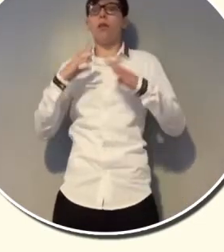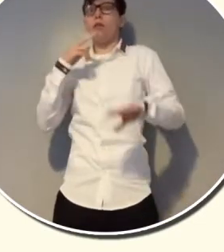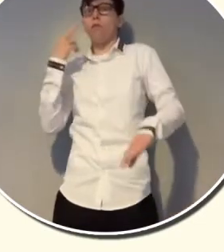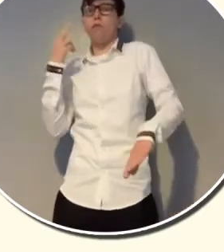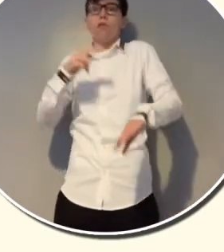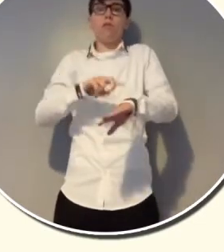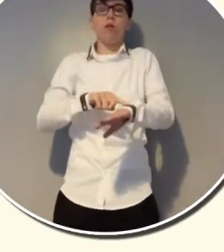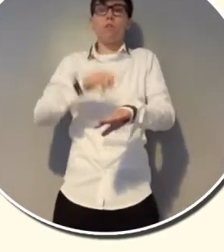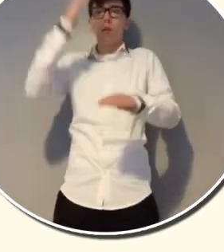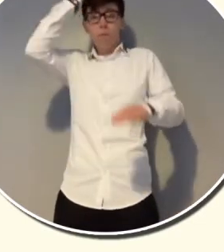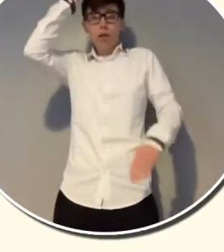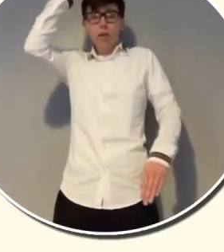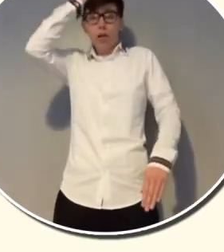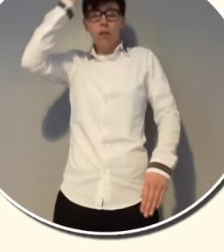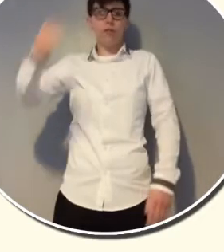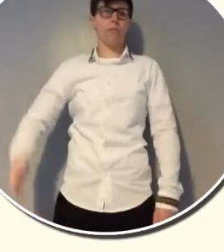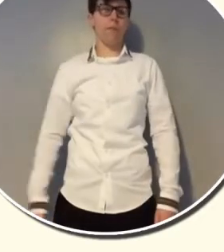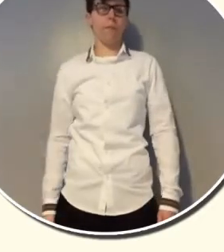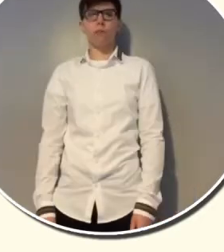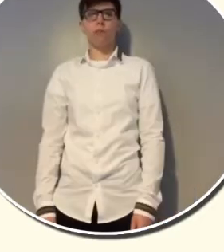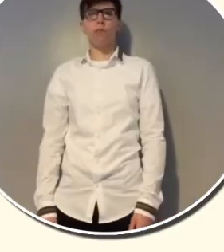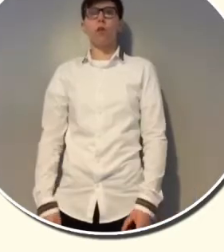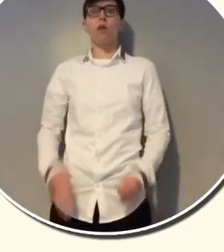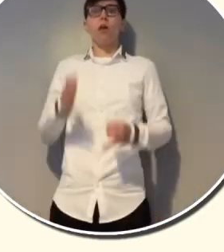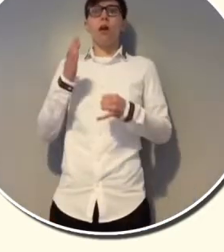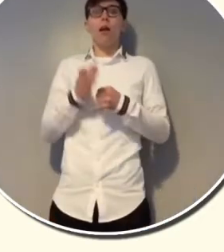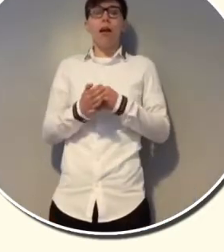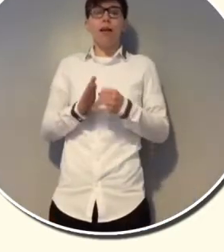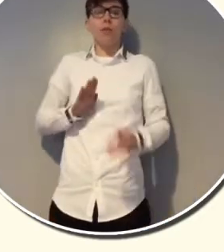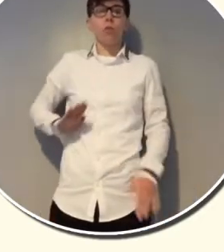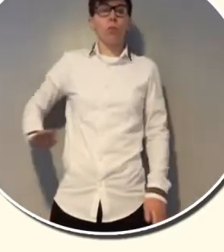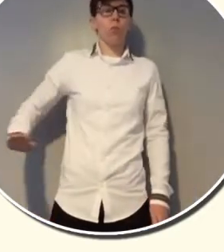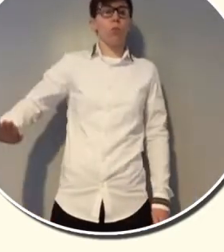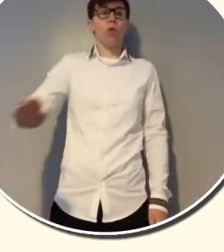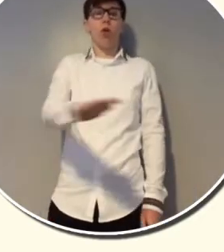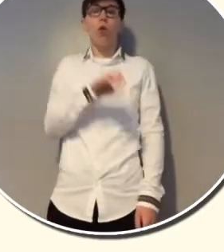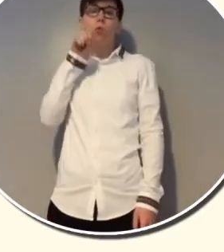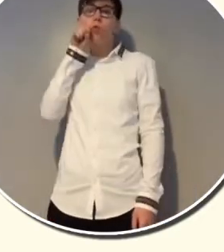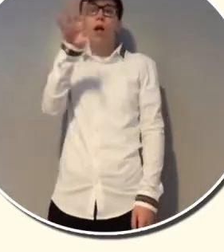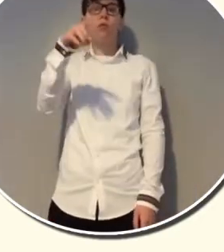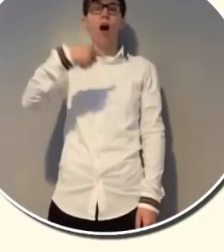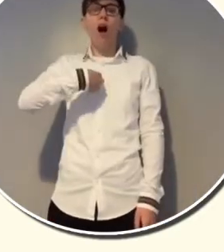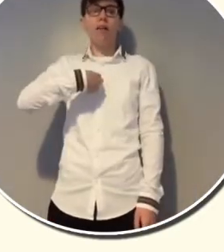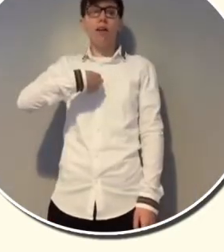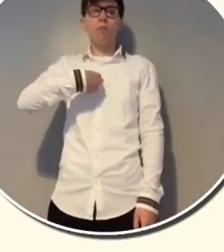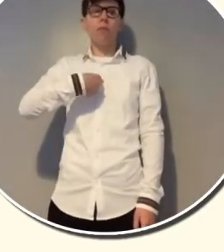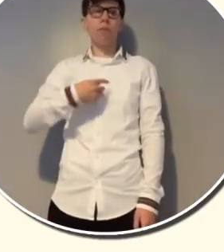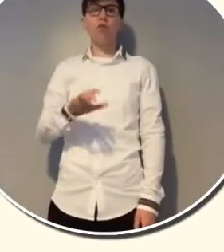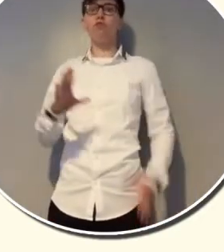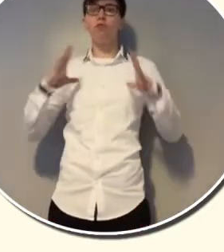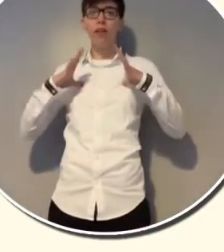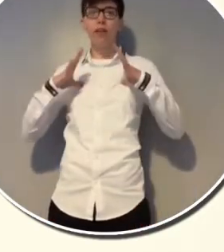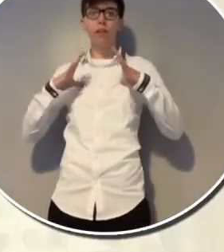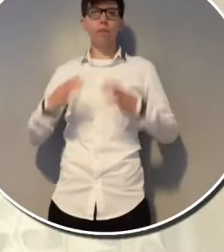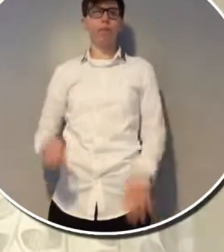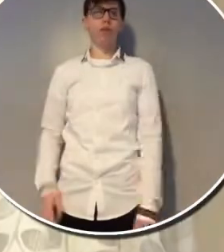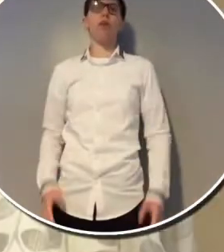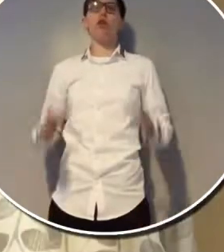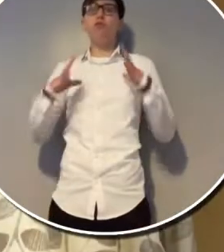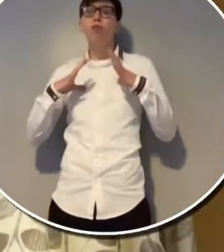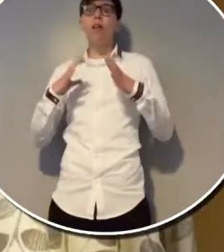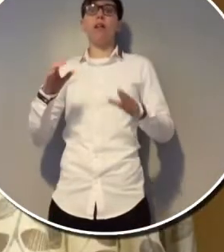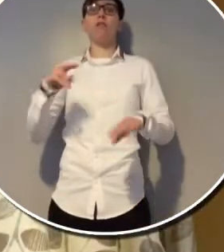am. If you're ready for rhyme time, if you're ready for rhyme time, if you're ready for rhyme time, shout, I am. I